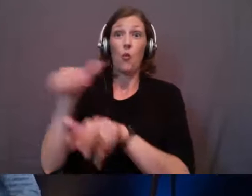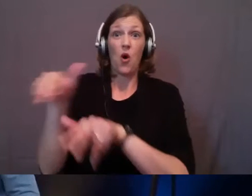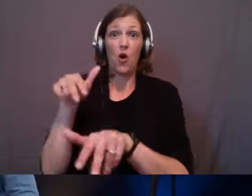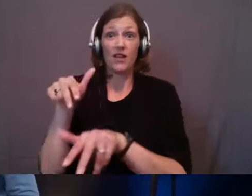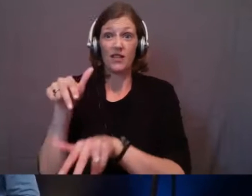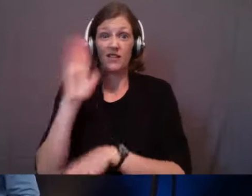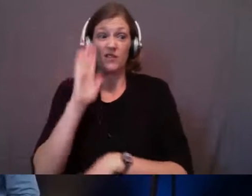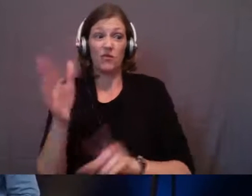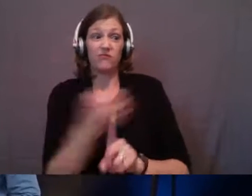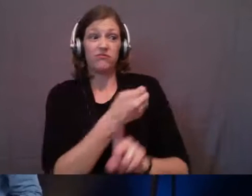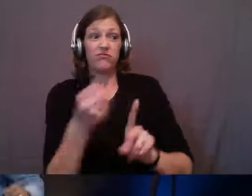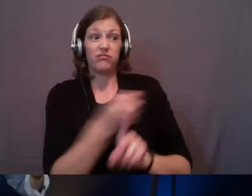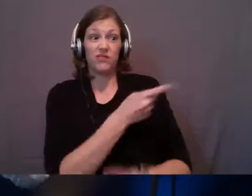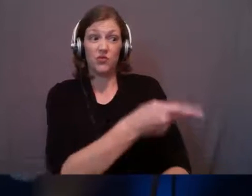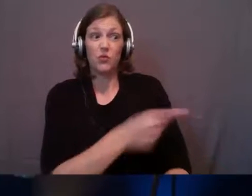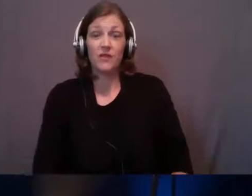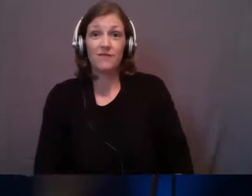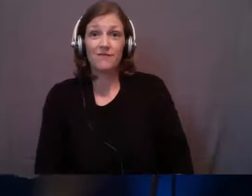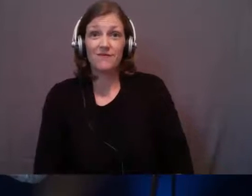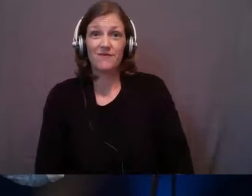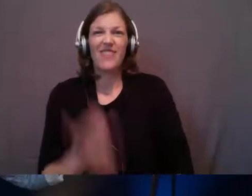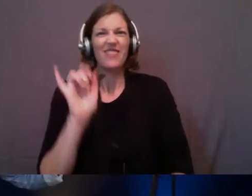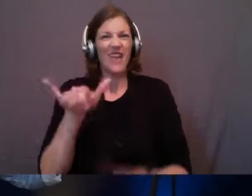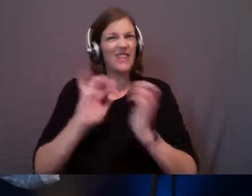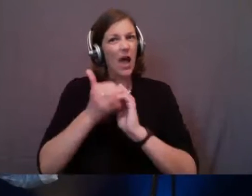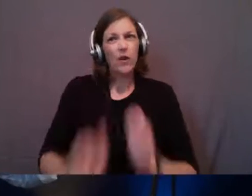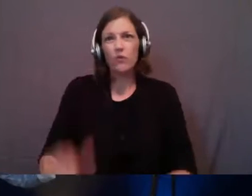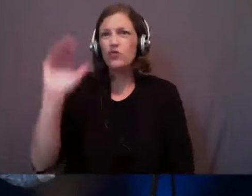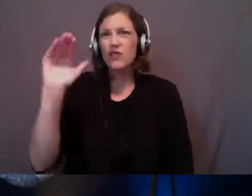you. Because that's the way he was brought up.